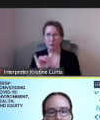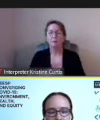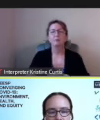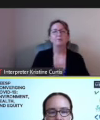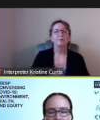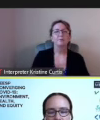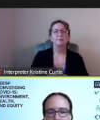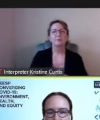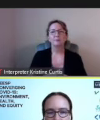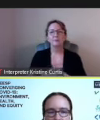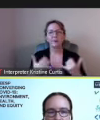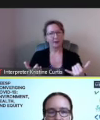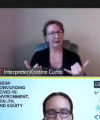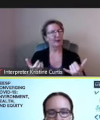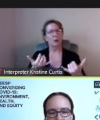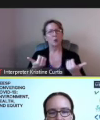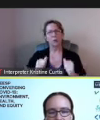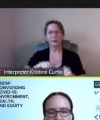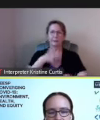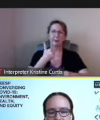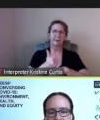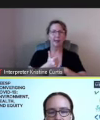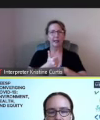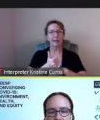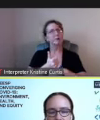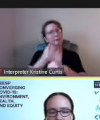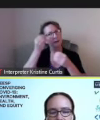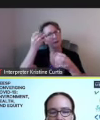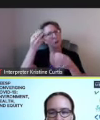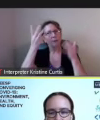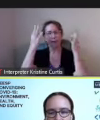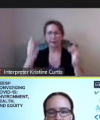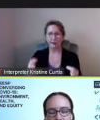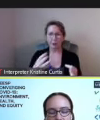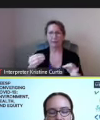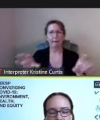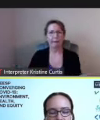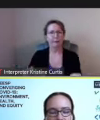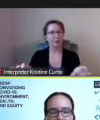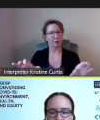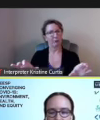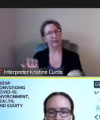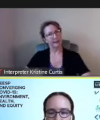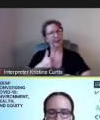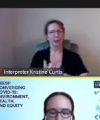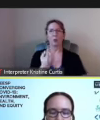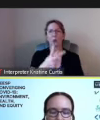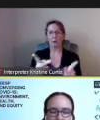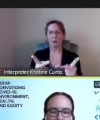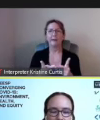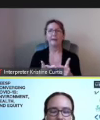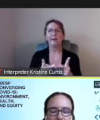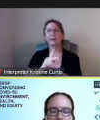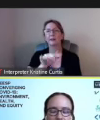So our group is trying to foster informed decisions and actions by putting this all in one place. We were inspired by the Johns Hopkins